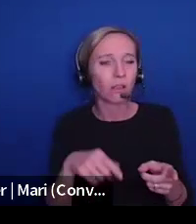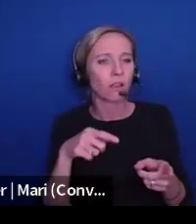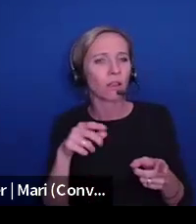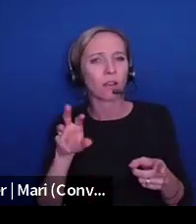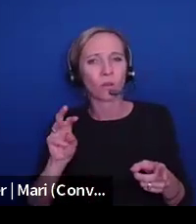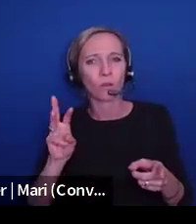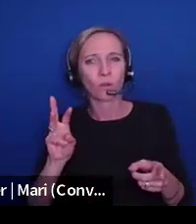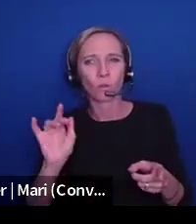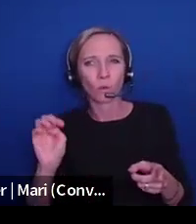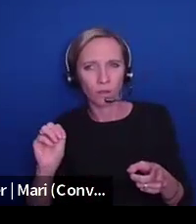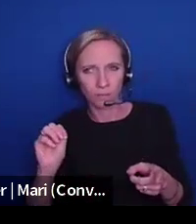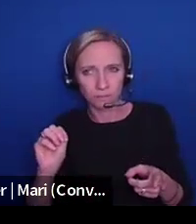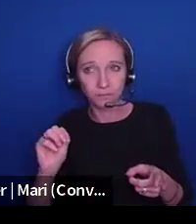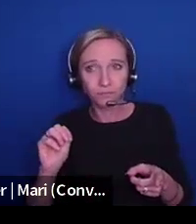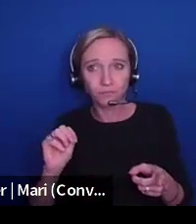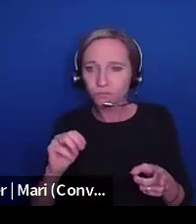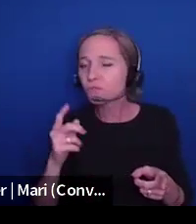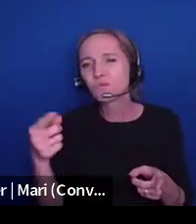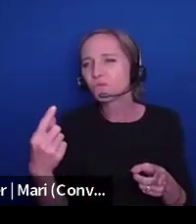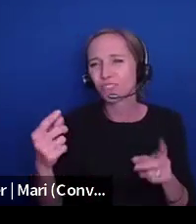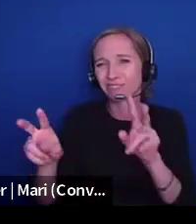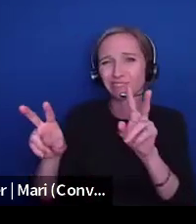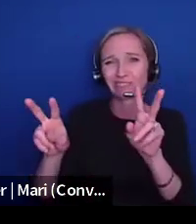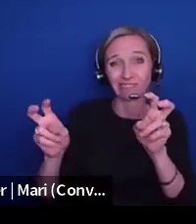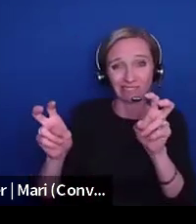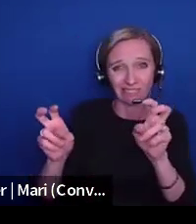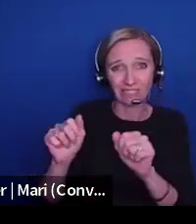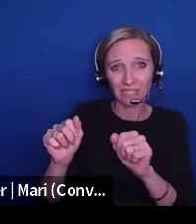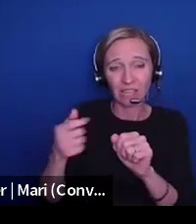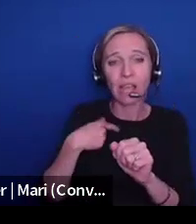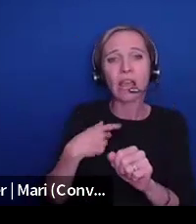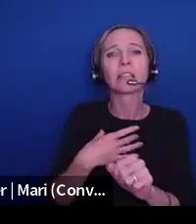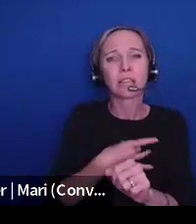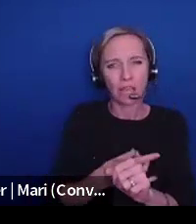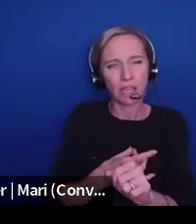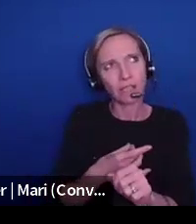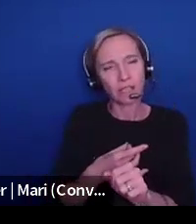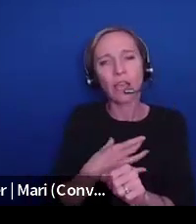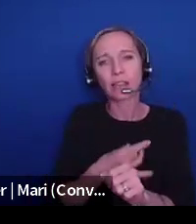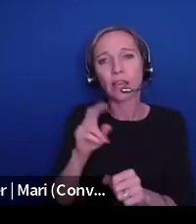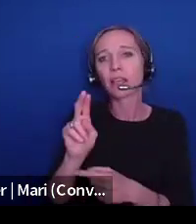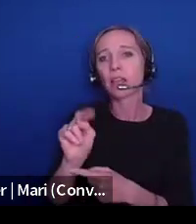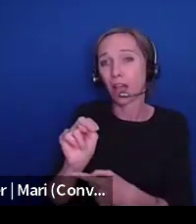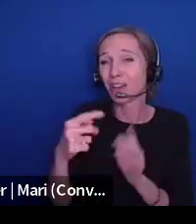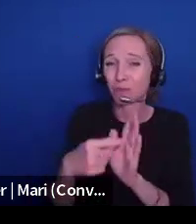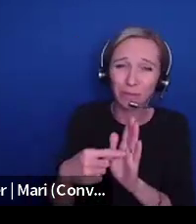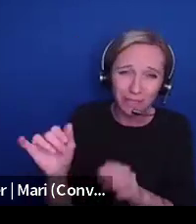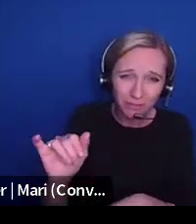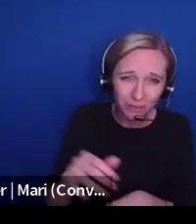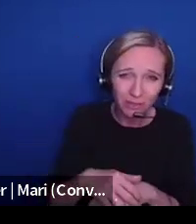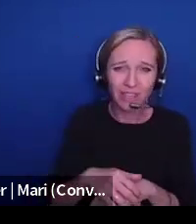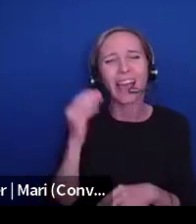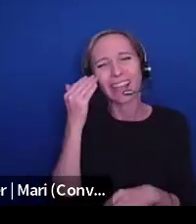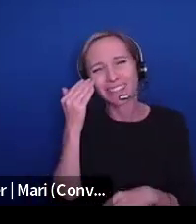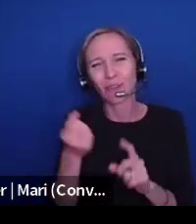I just a parenthesis. I like the unrepresented. When I